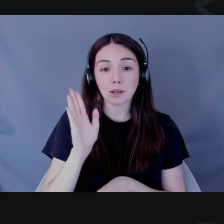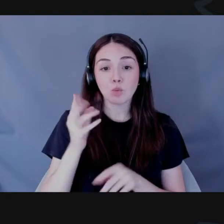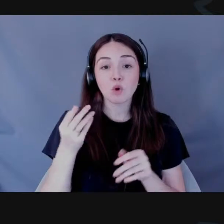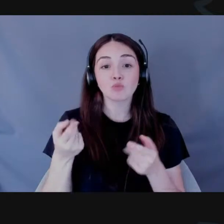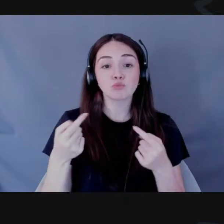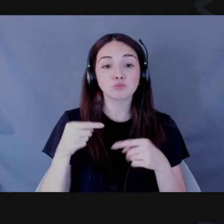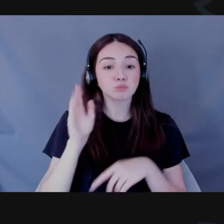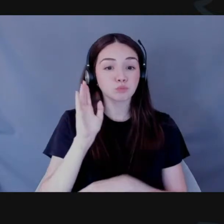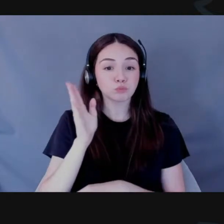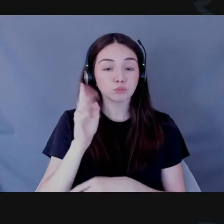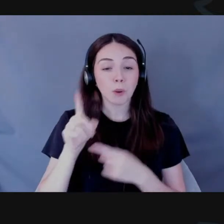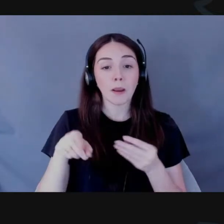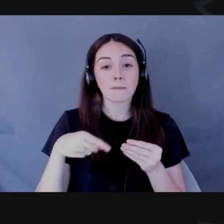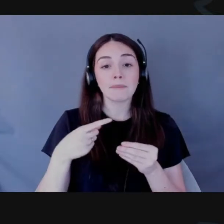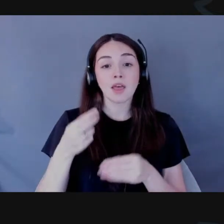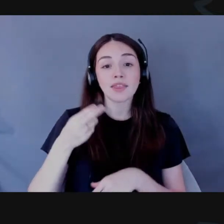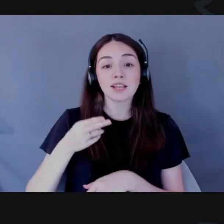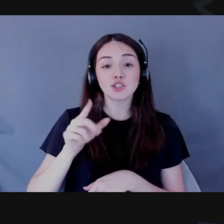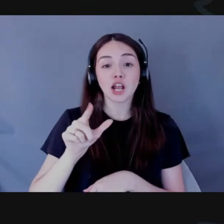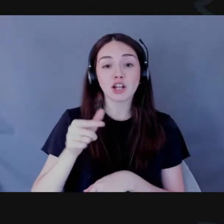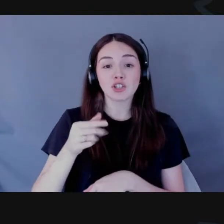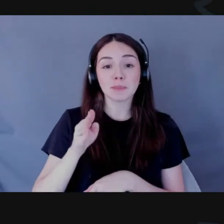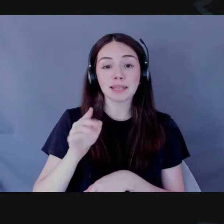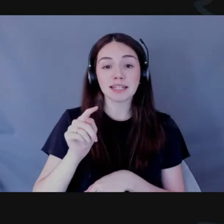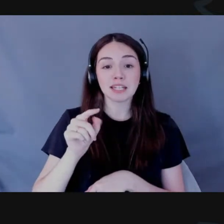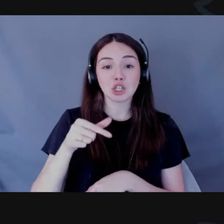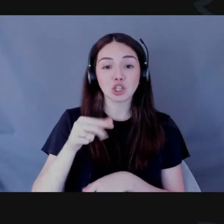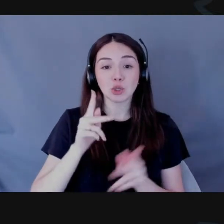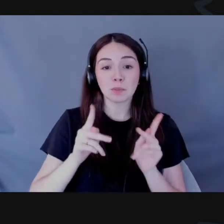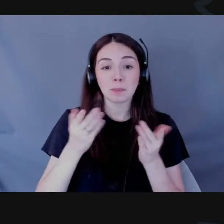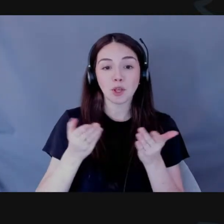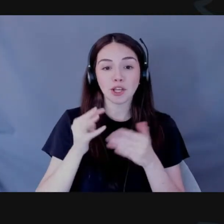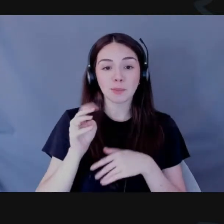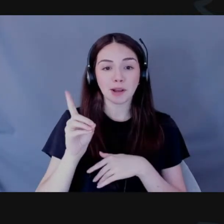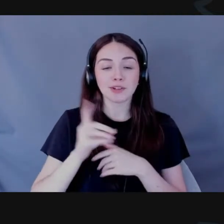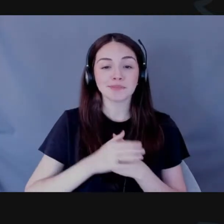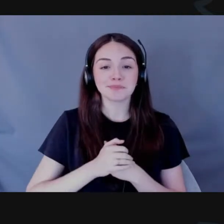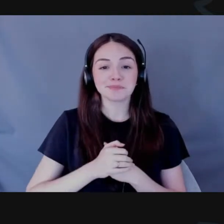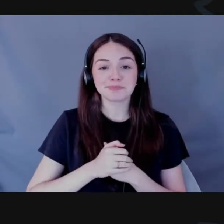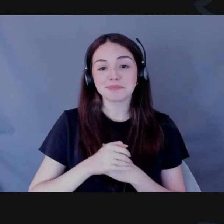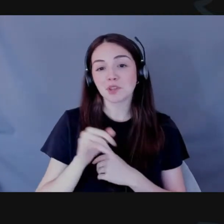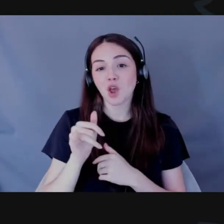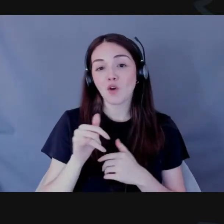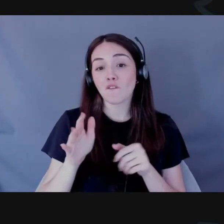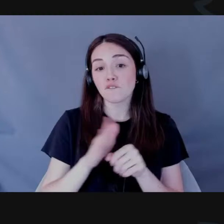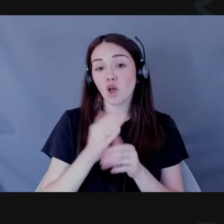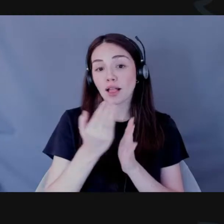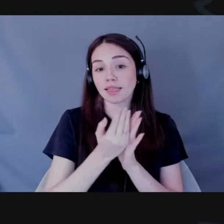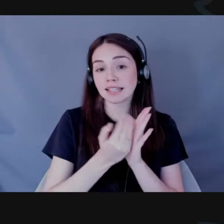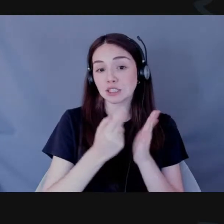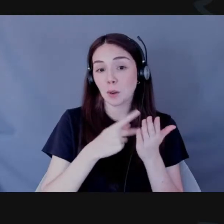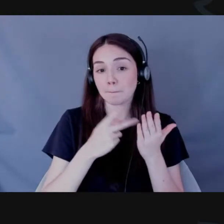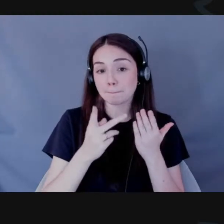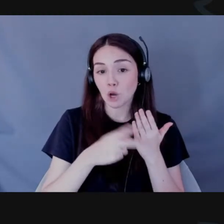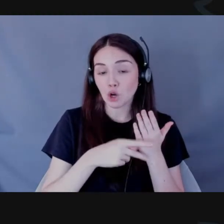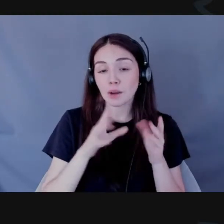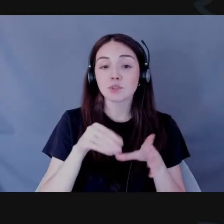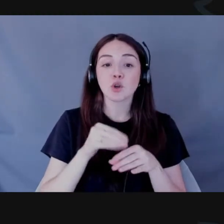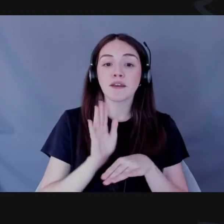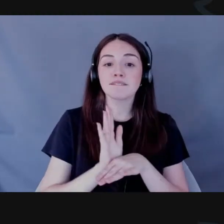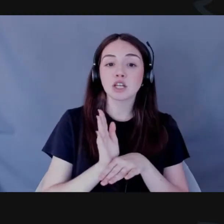presentation about the history of LGBTQ people in Maryland. You can also find a full list of programs, including videos of